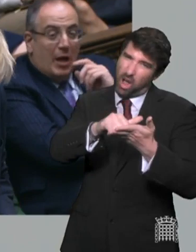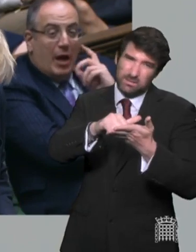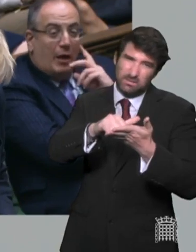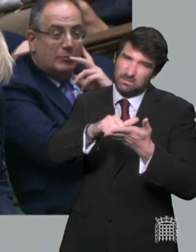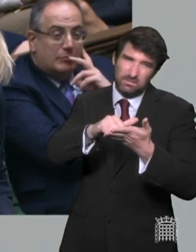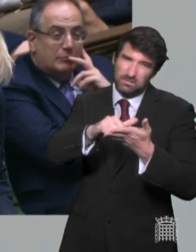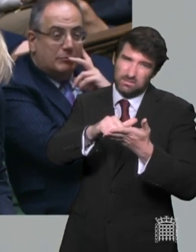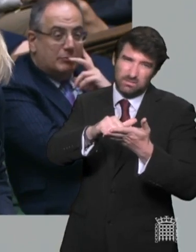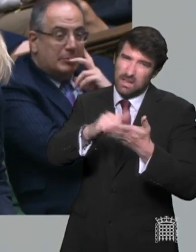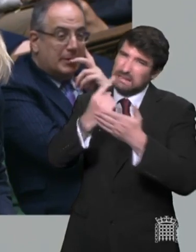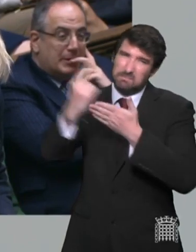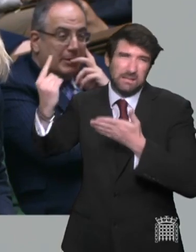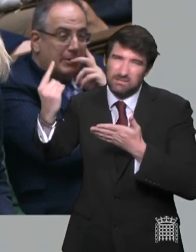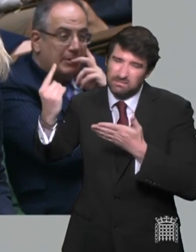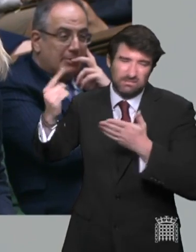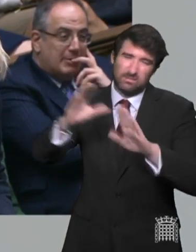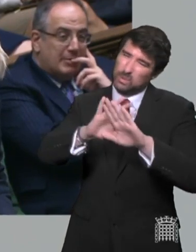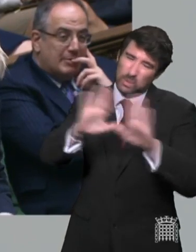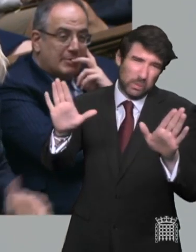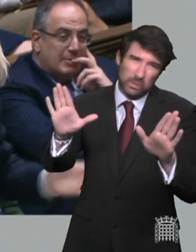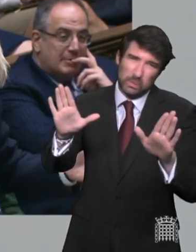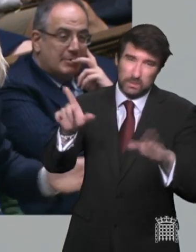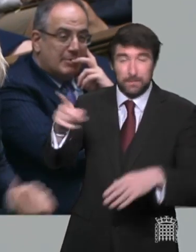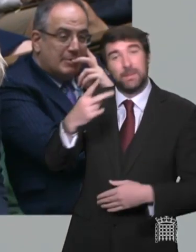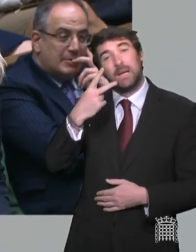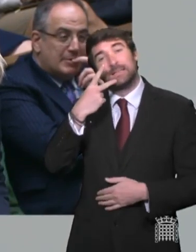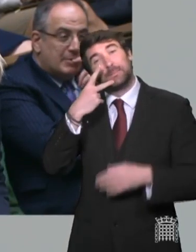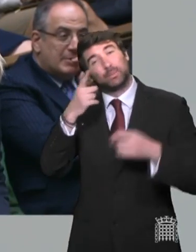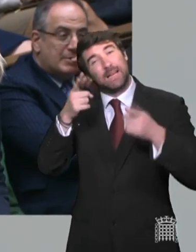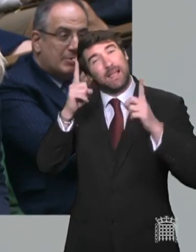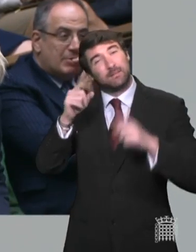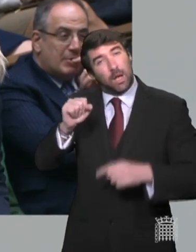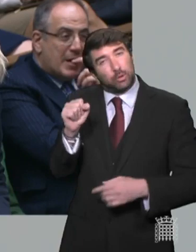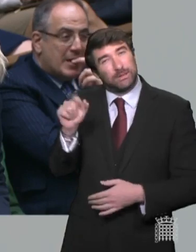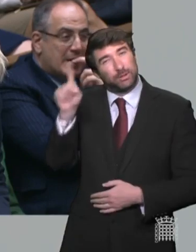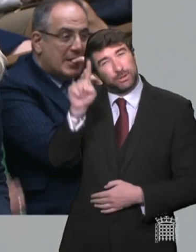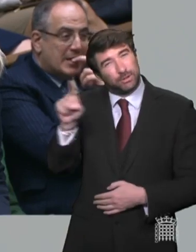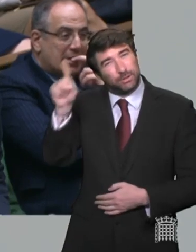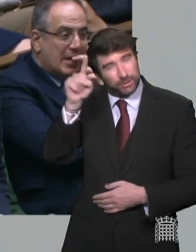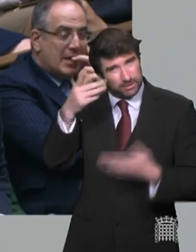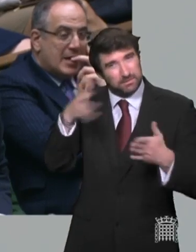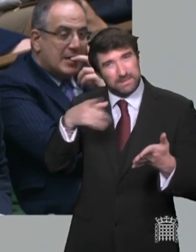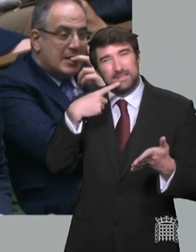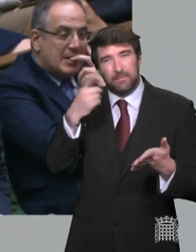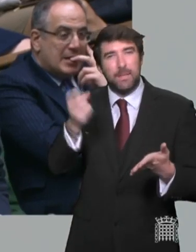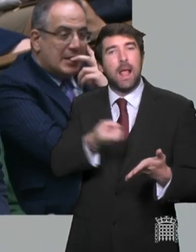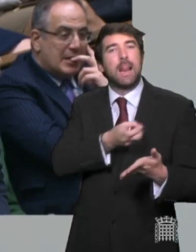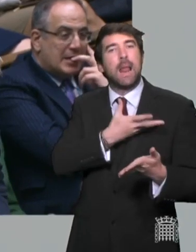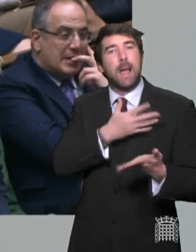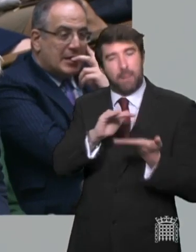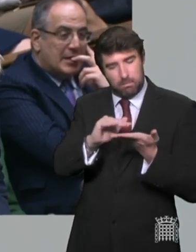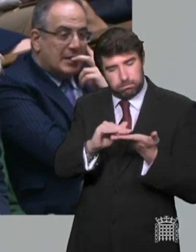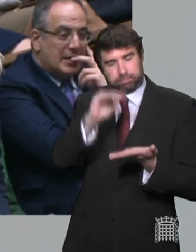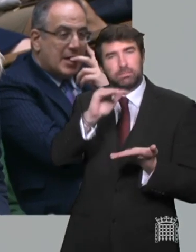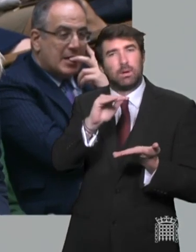Leader of the Scottish Government, who welcomed it when the Labour Government put up NI by a penny